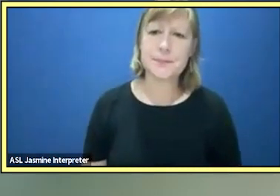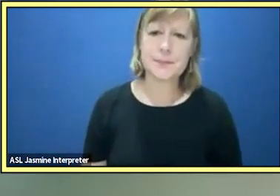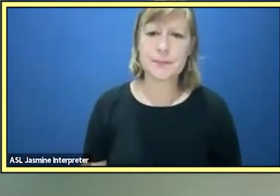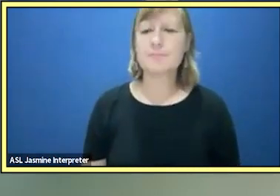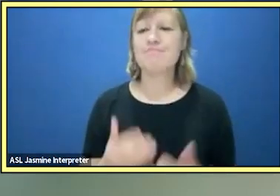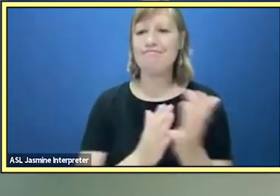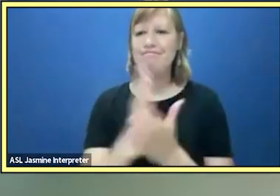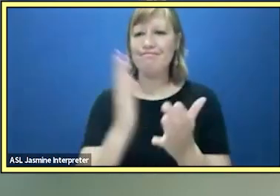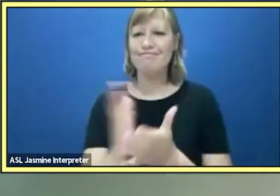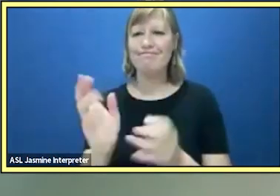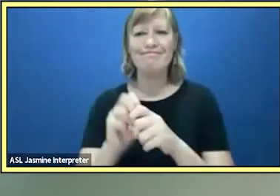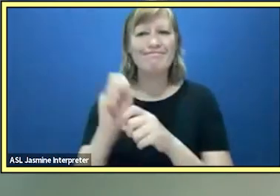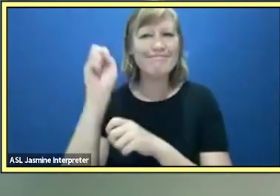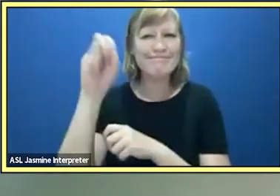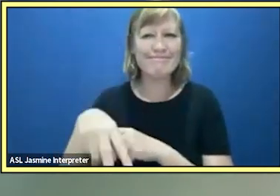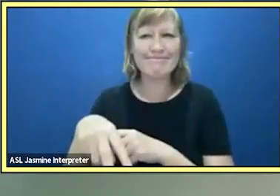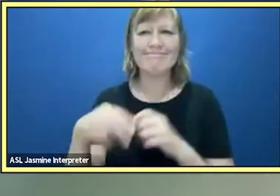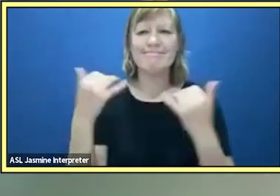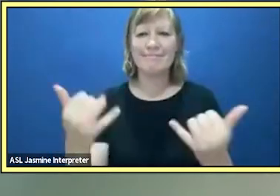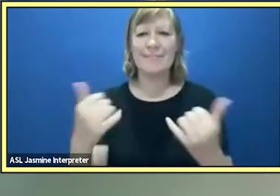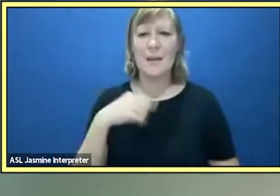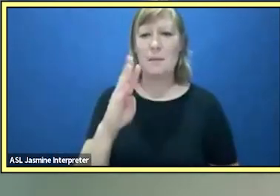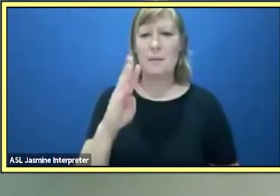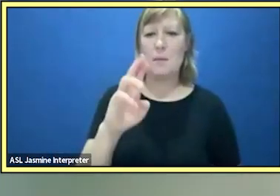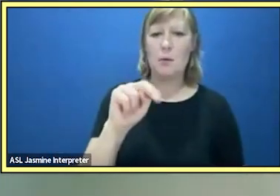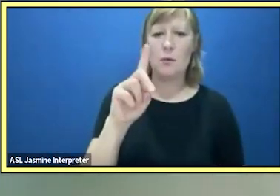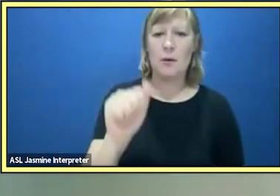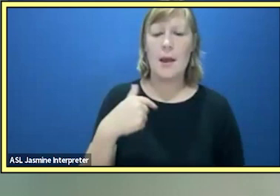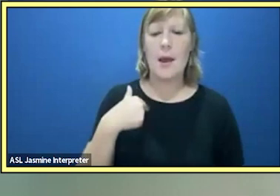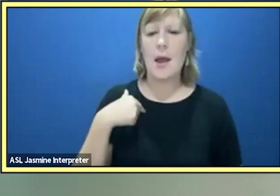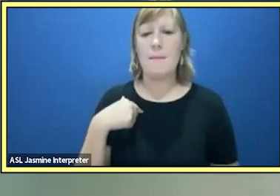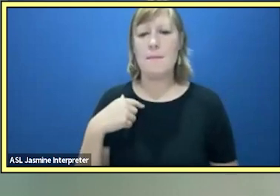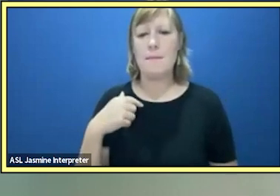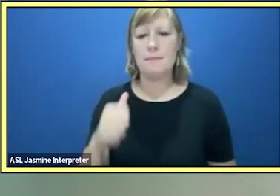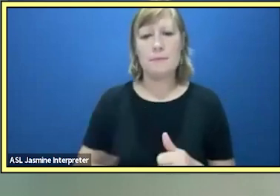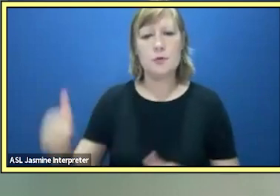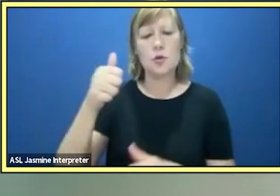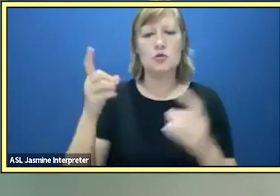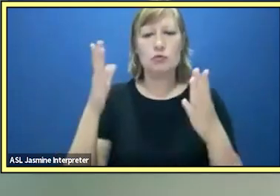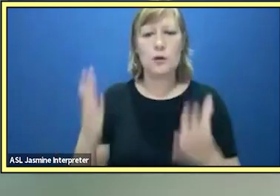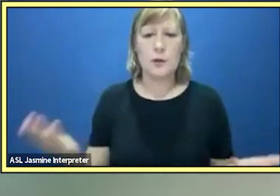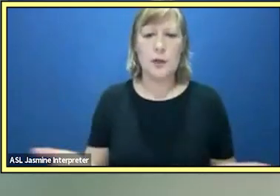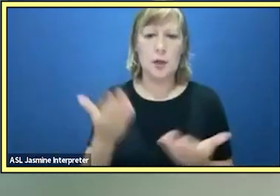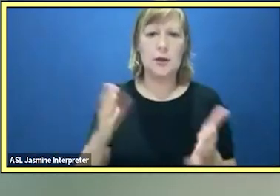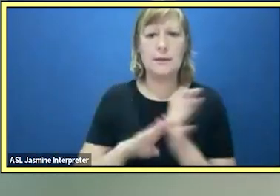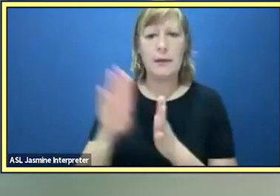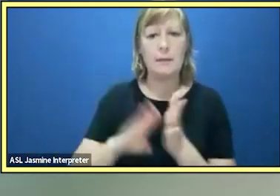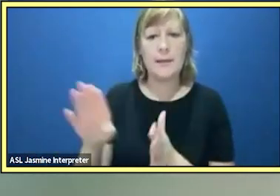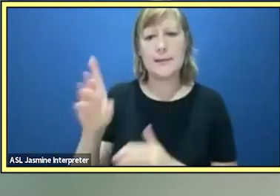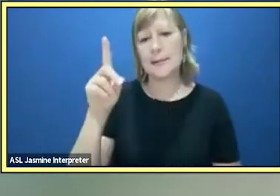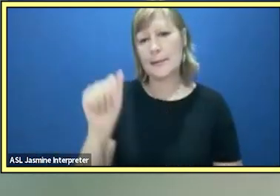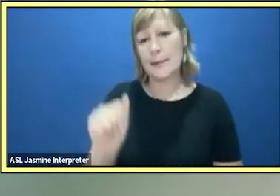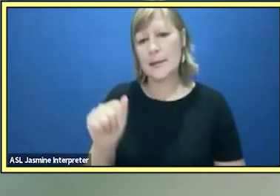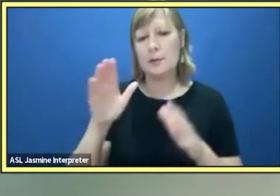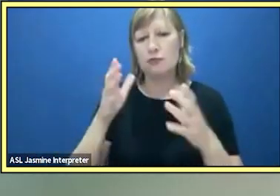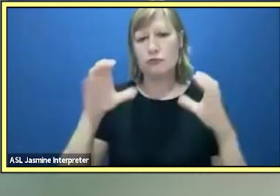All right, so let's jump in. So hi, I'm Brenda Duhamel. I'm an associate director here in the Developmental Disabilities Division. I work